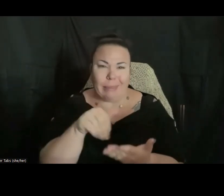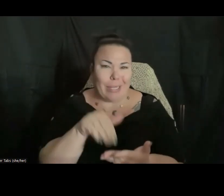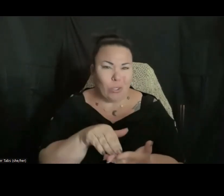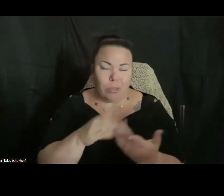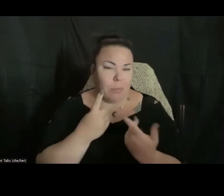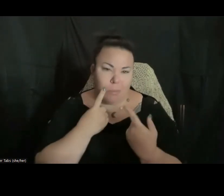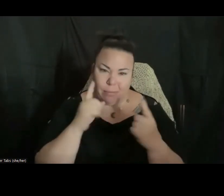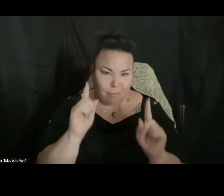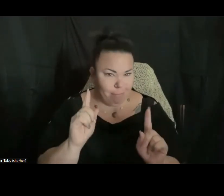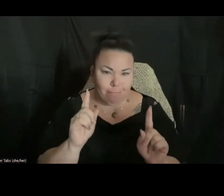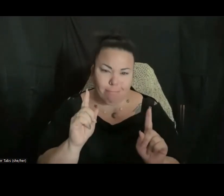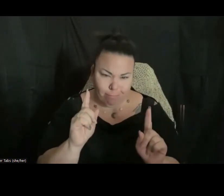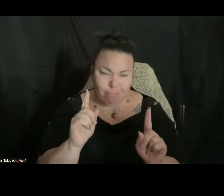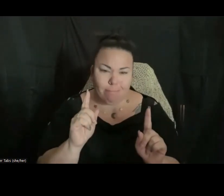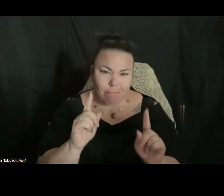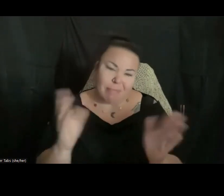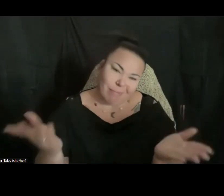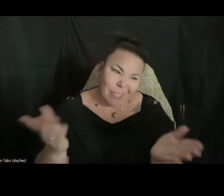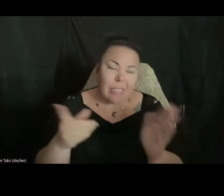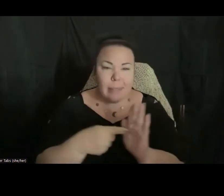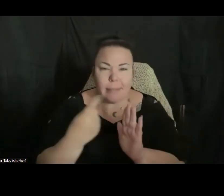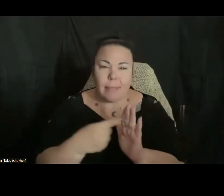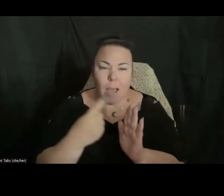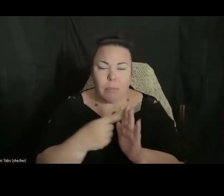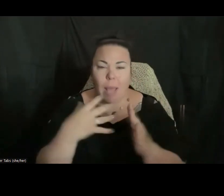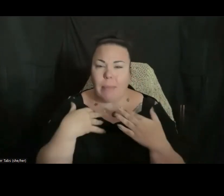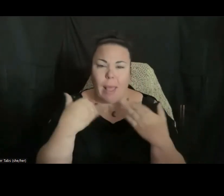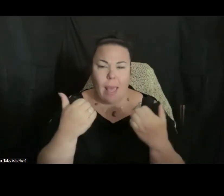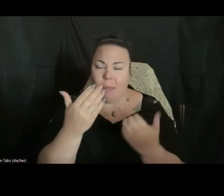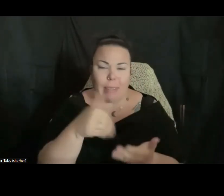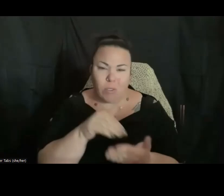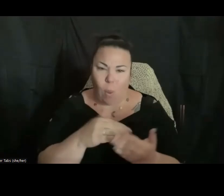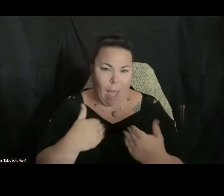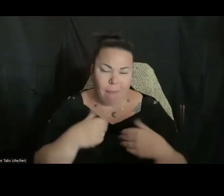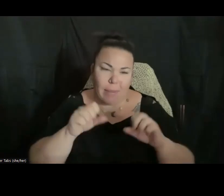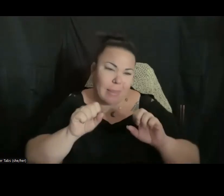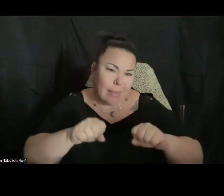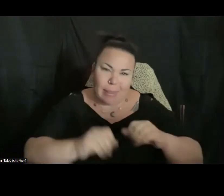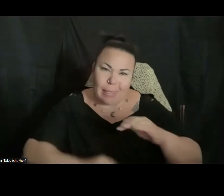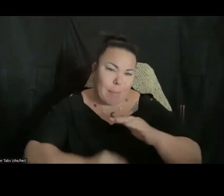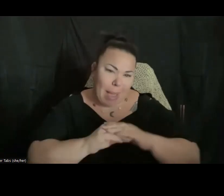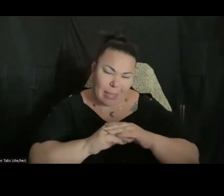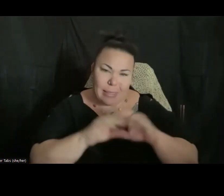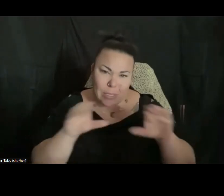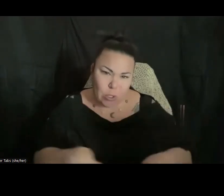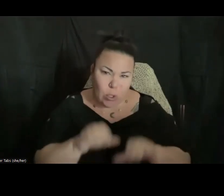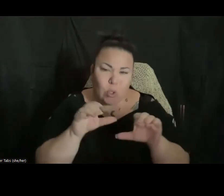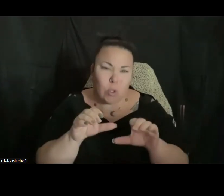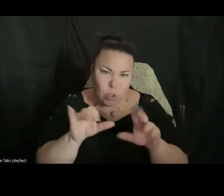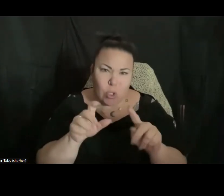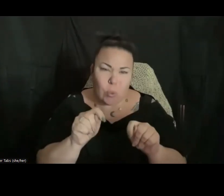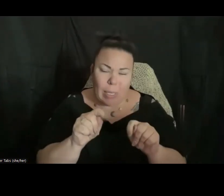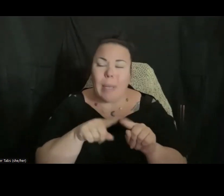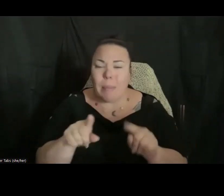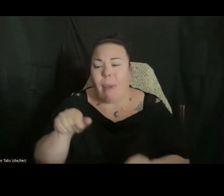because sometimes other health centers don't have the capacity to do this, but Equitas, it managed